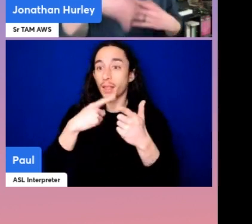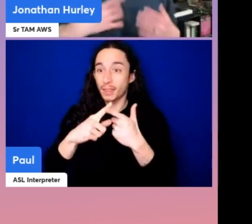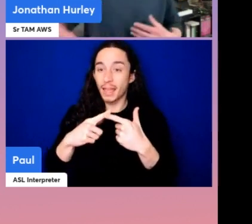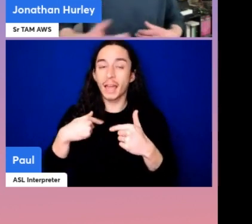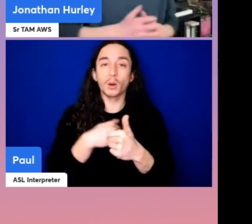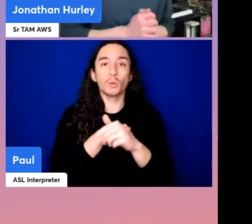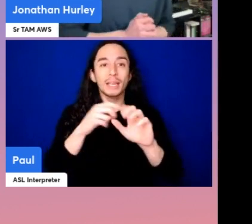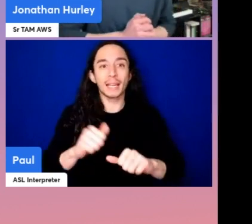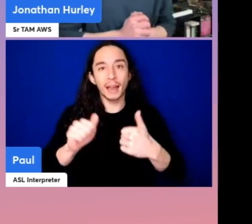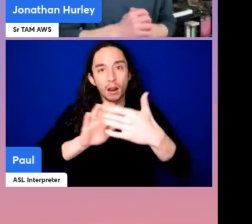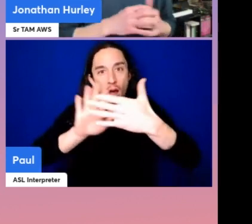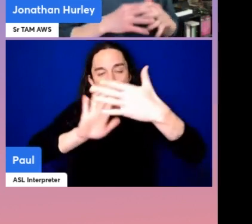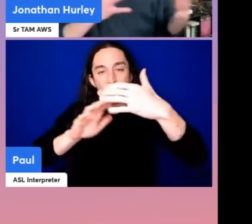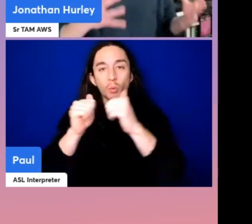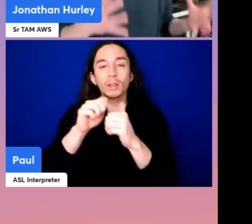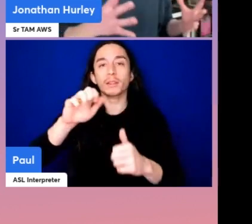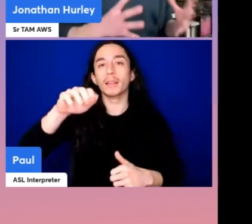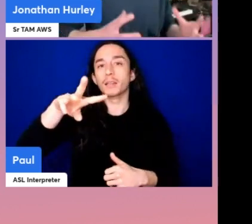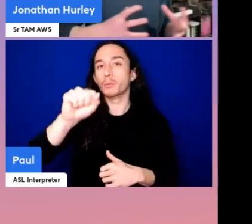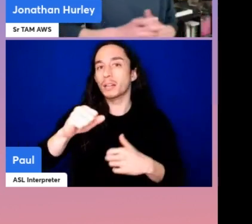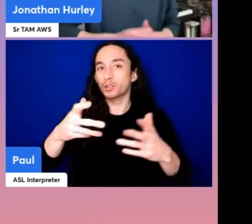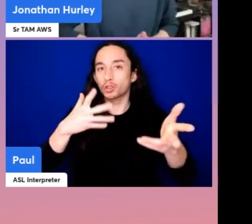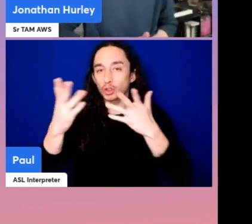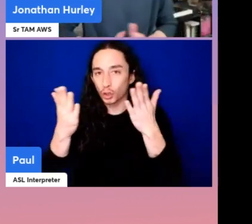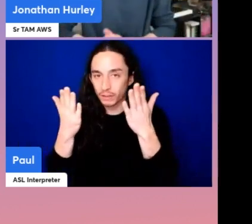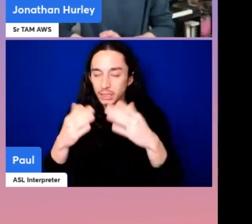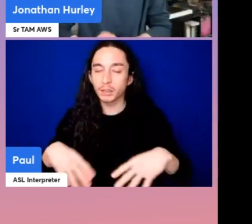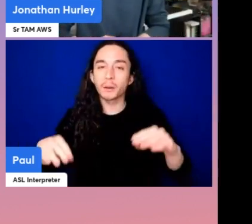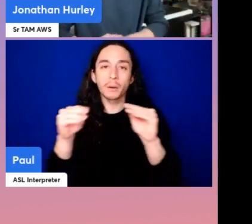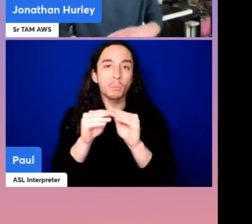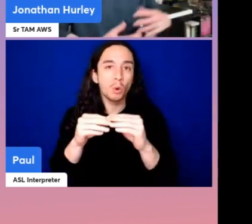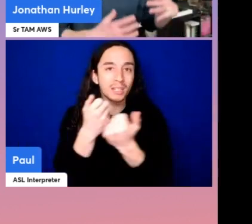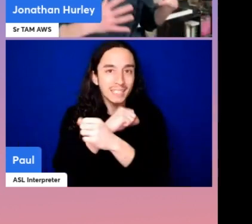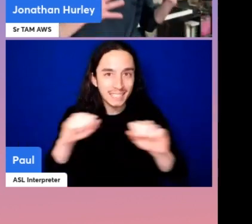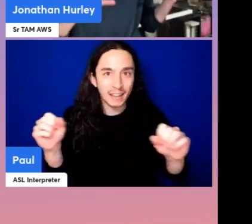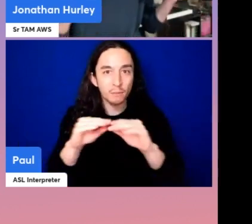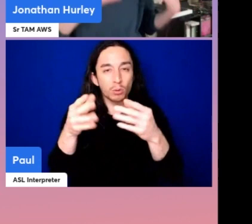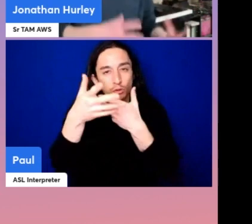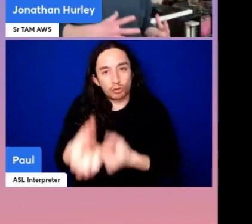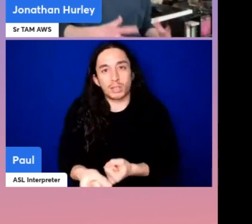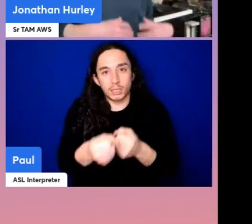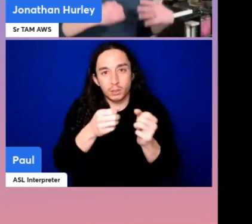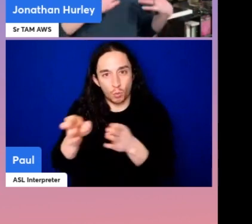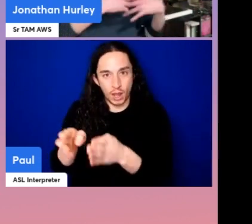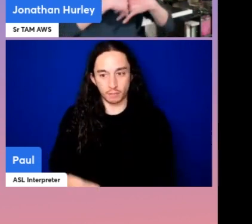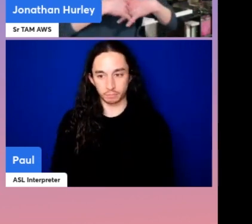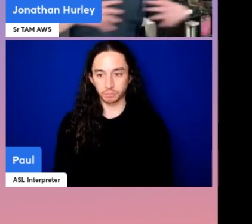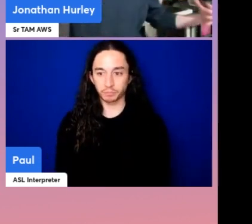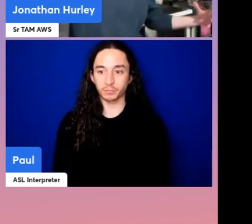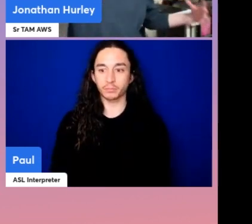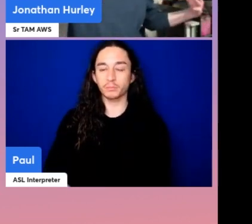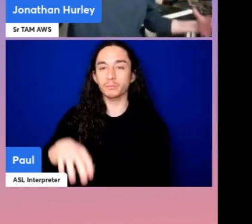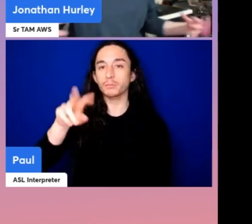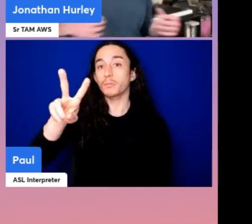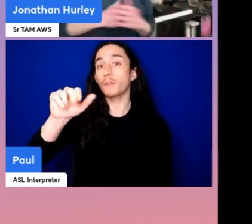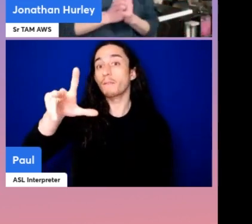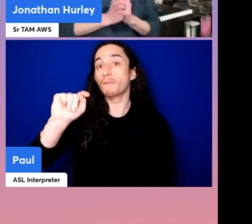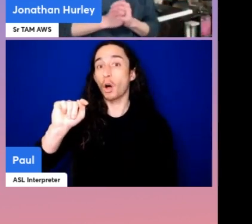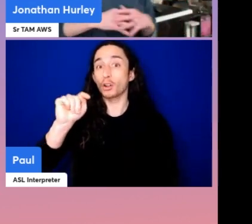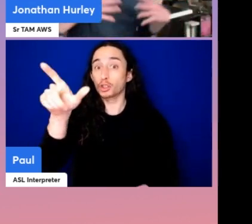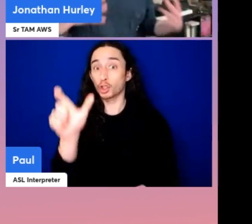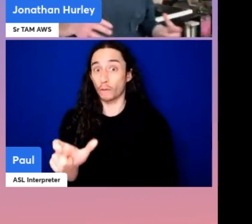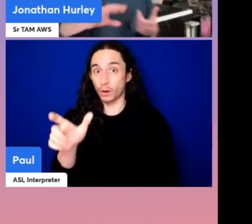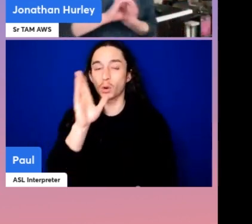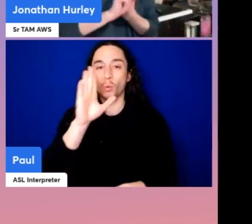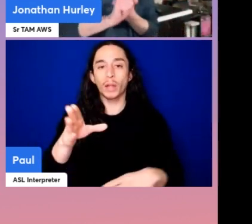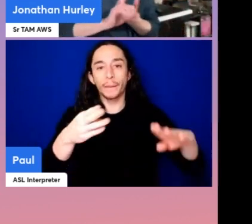interface with those AWS services in a very safe and trusted manner. Vault Server is going to streamline this whole process for